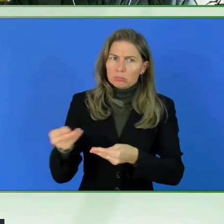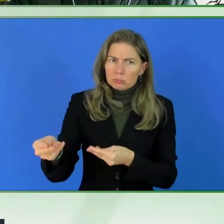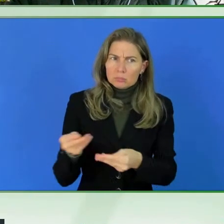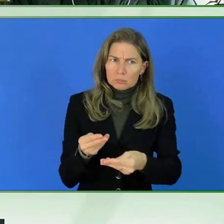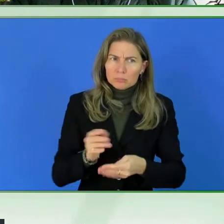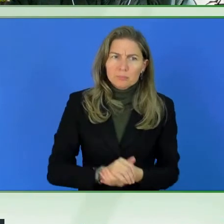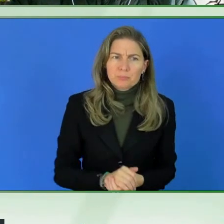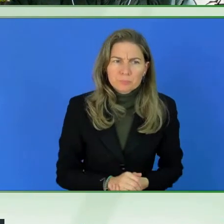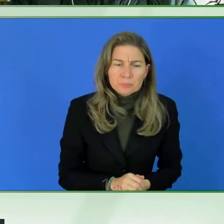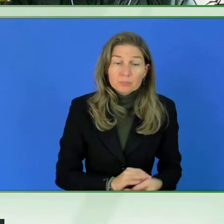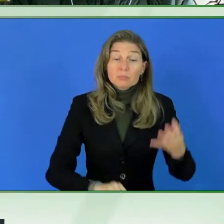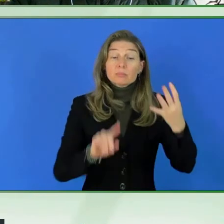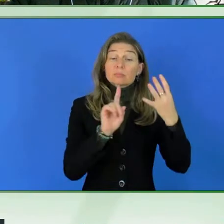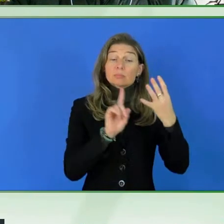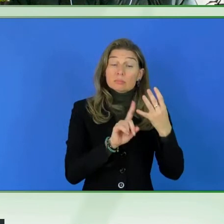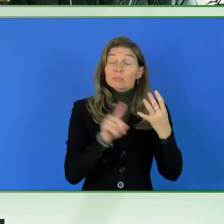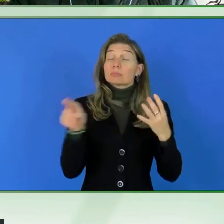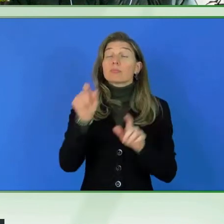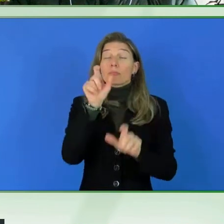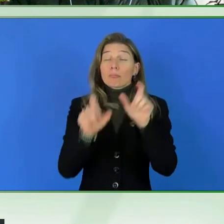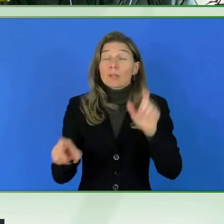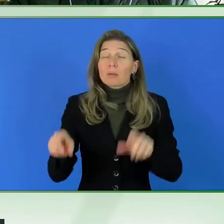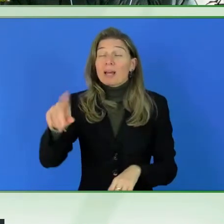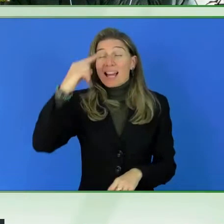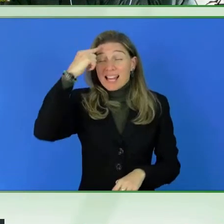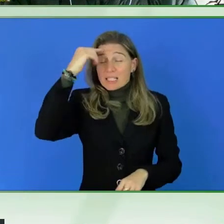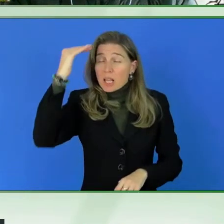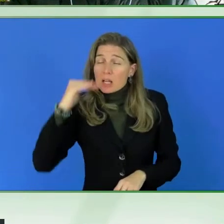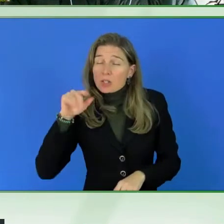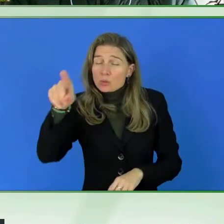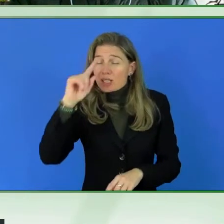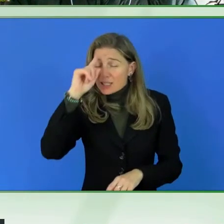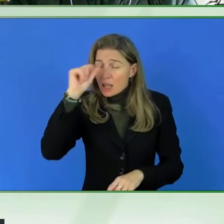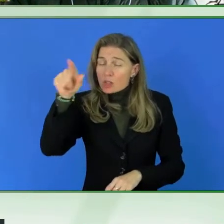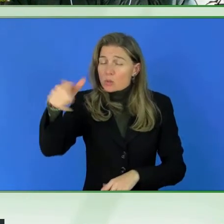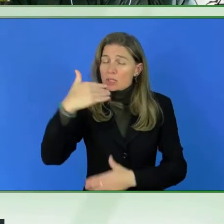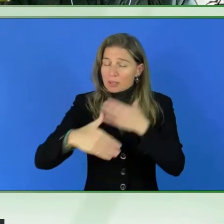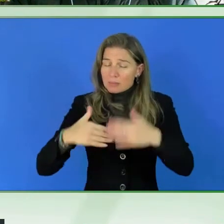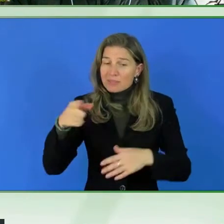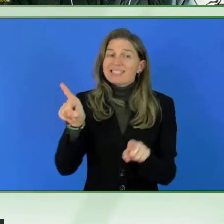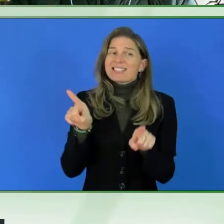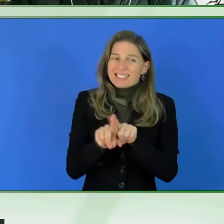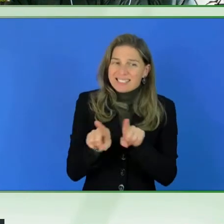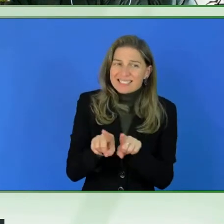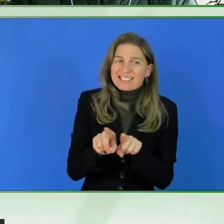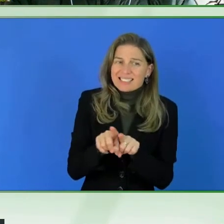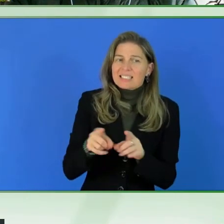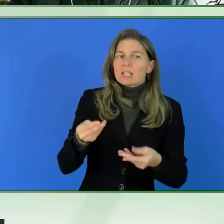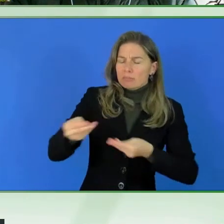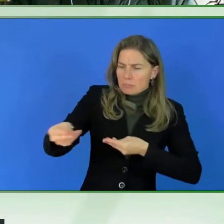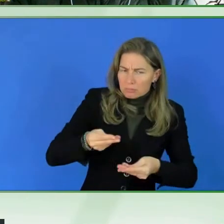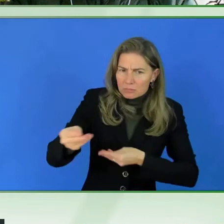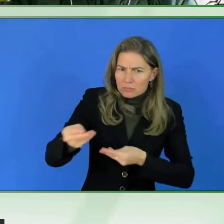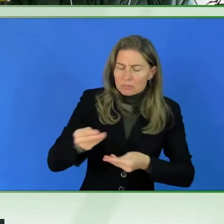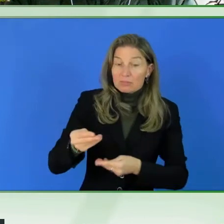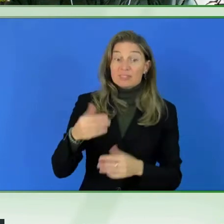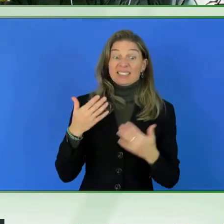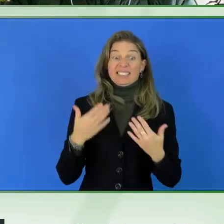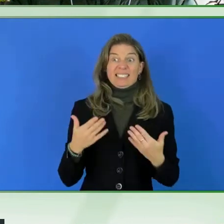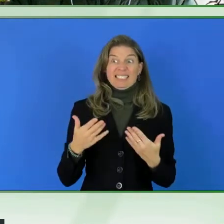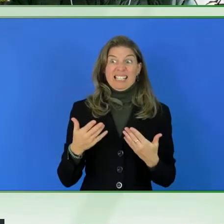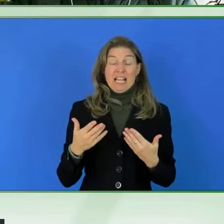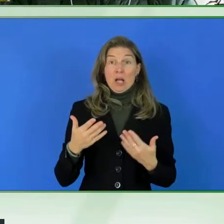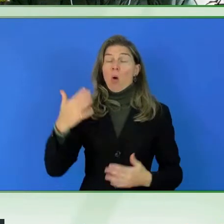intellectual disabilities. In addition to research and learning from experts on this new area of